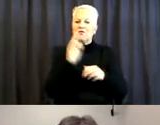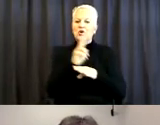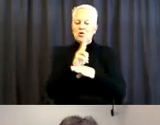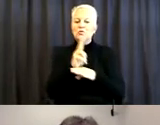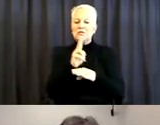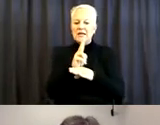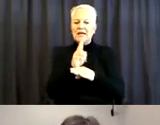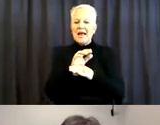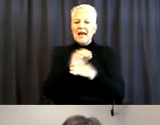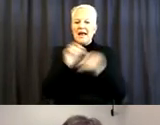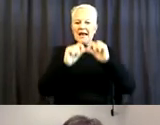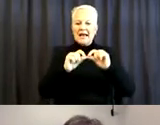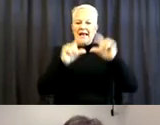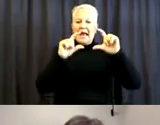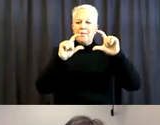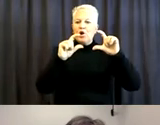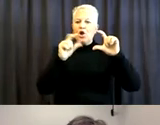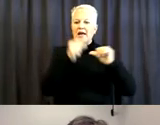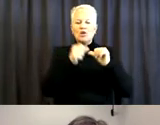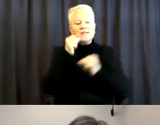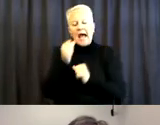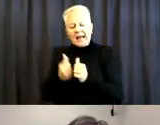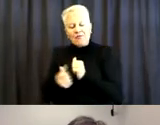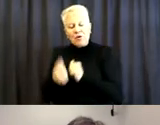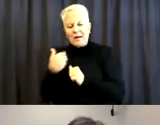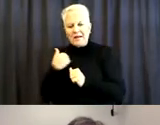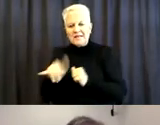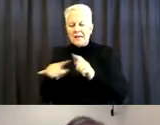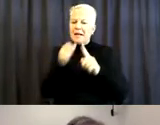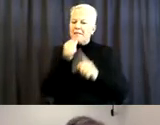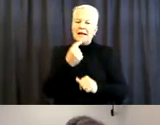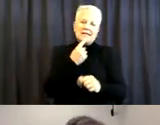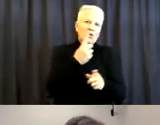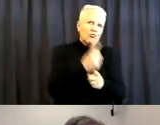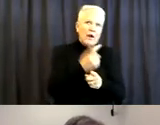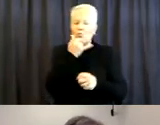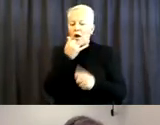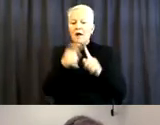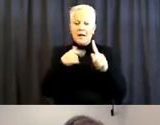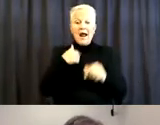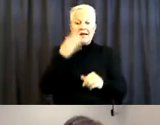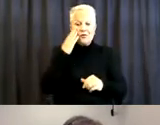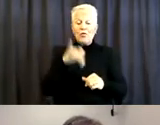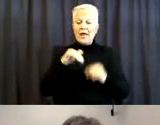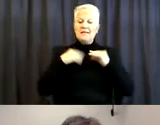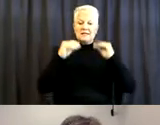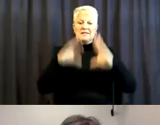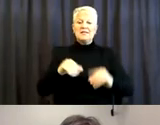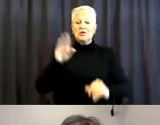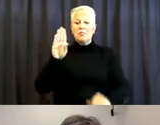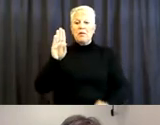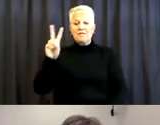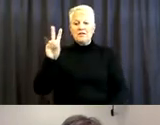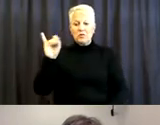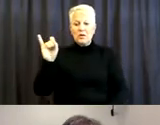the use of capital letters. You won't find that with everybody. And I'm not saying it's wrong or it's right, but I know it as a teacher for